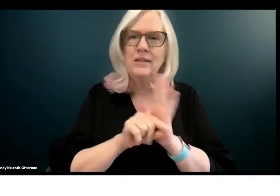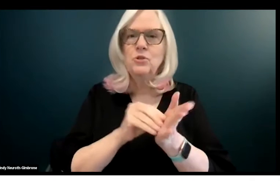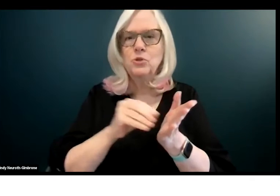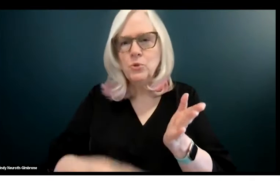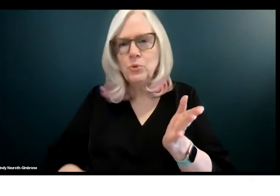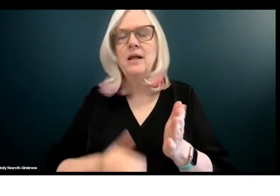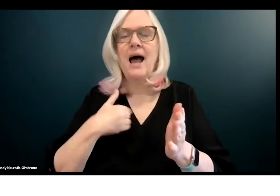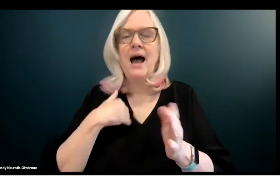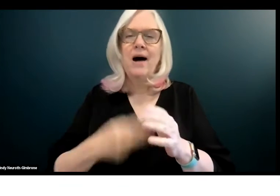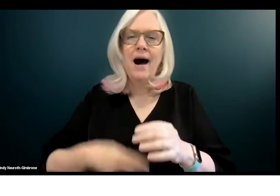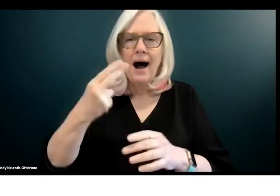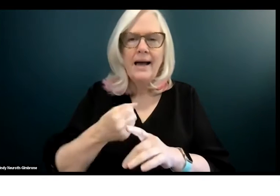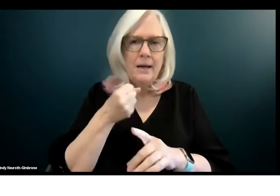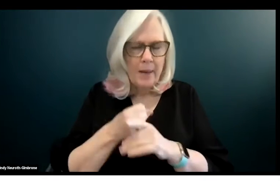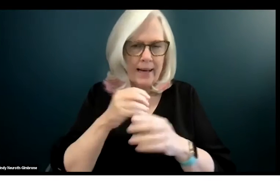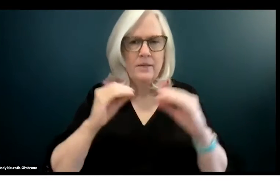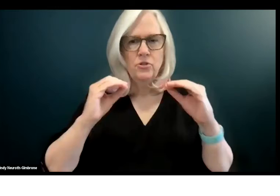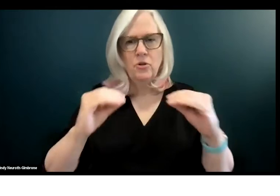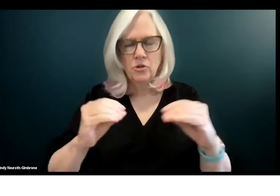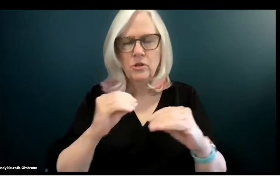impact instructions to those same students.